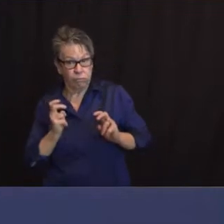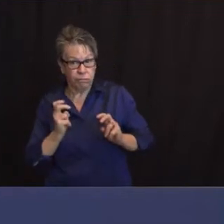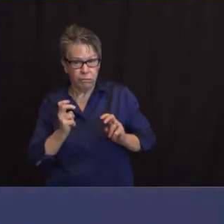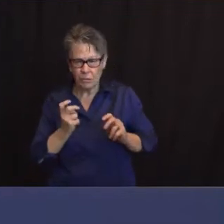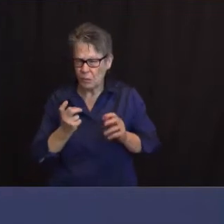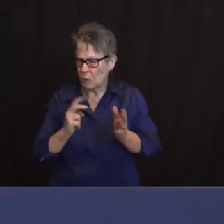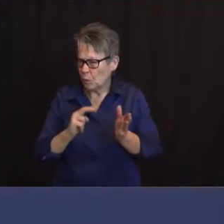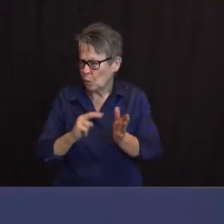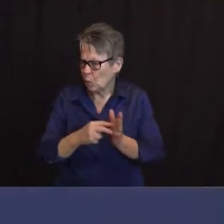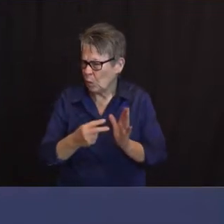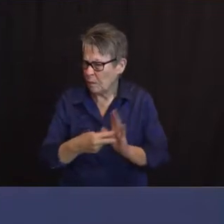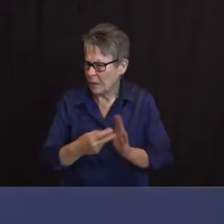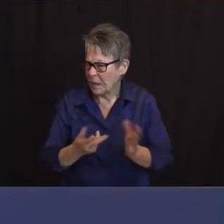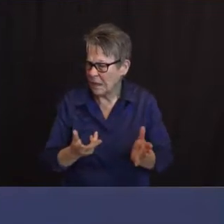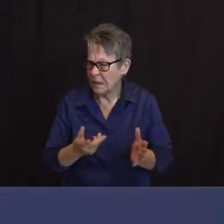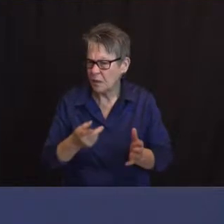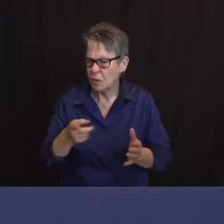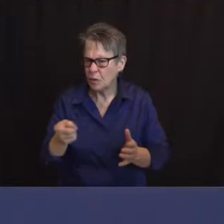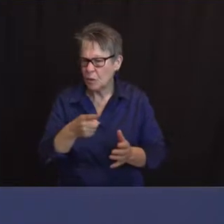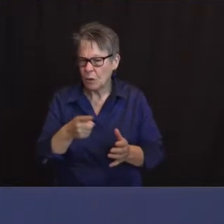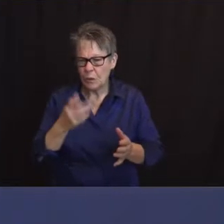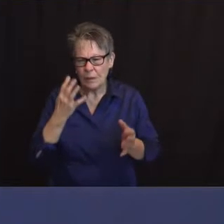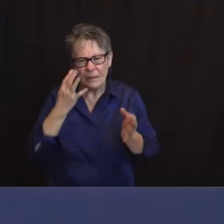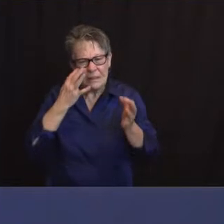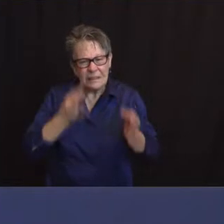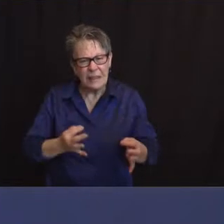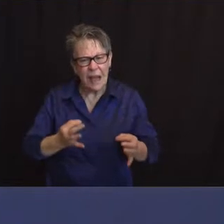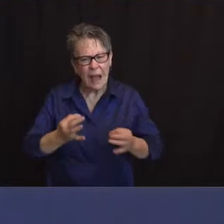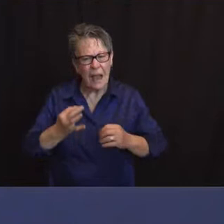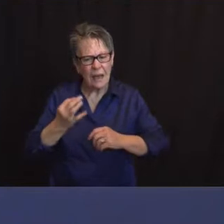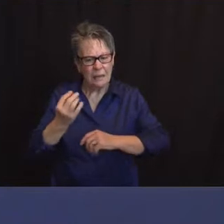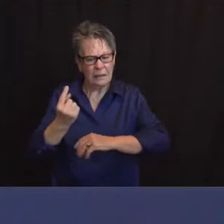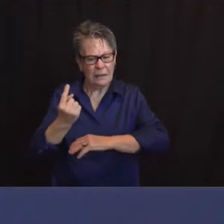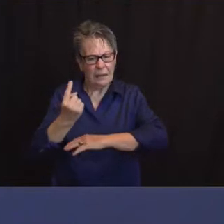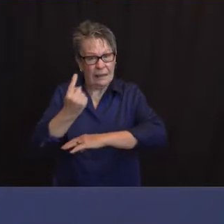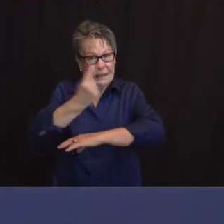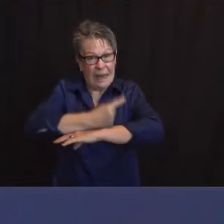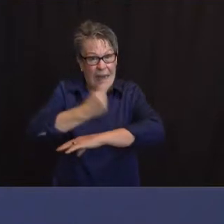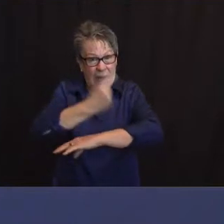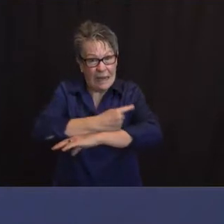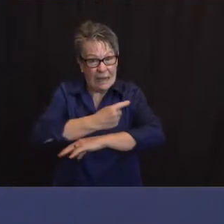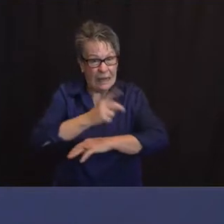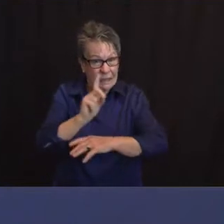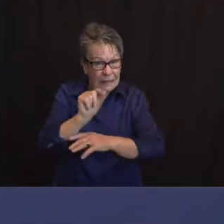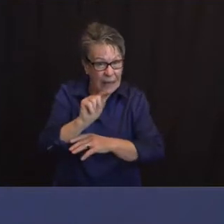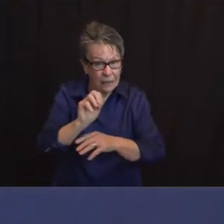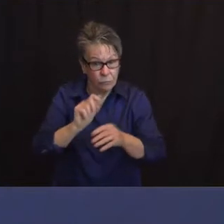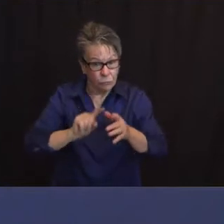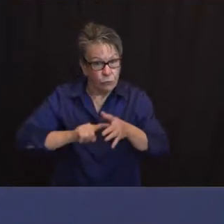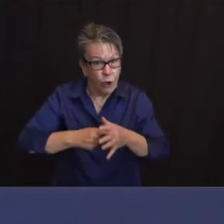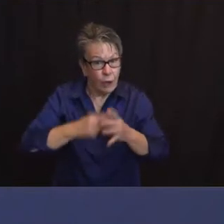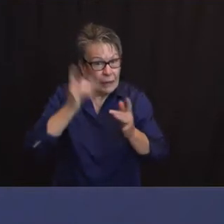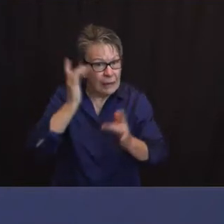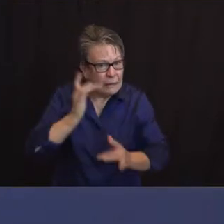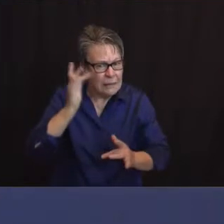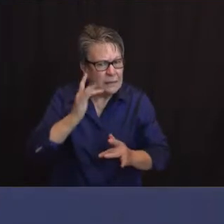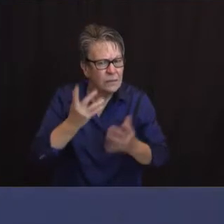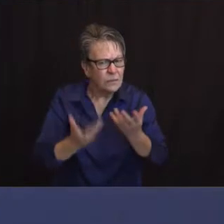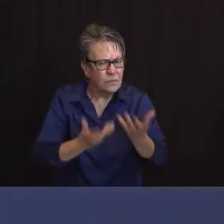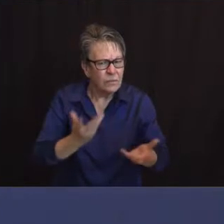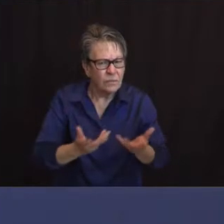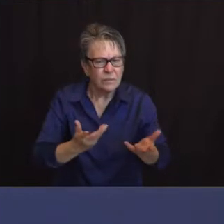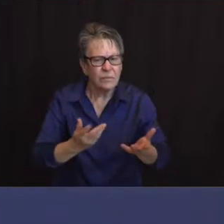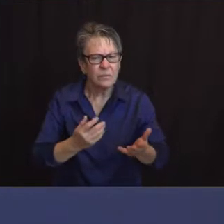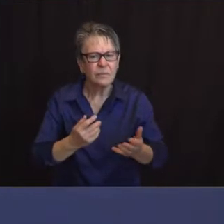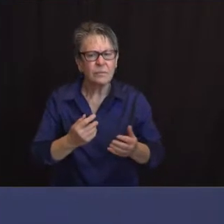is determined? And can you tell us if there's a certain percentage, you told me before that it's roughly the same amount each week,